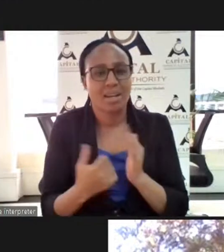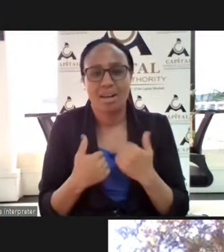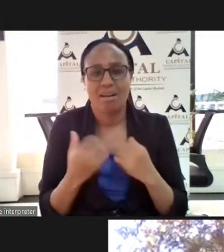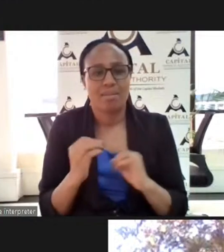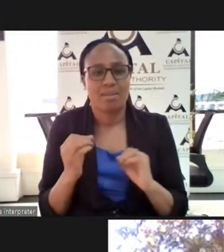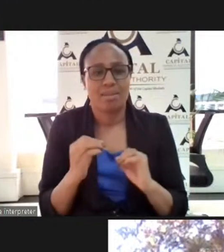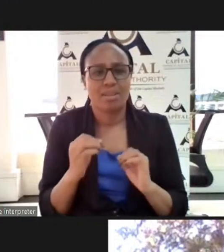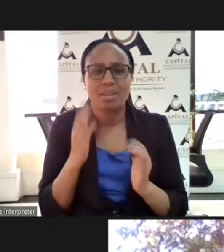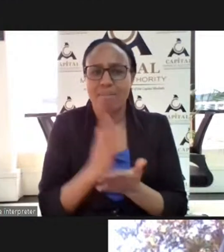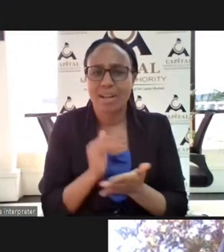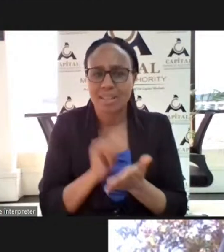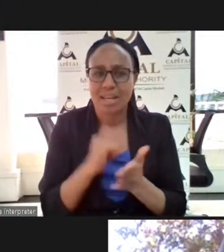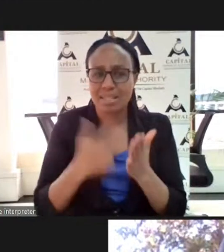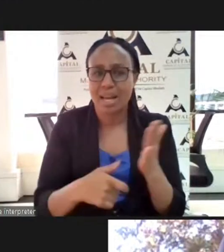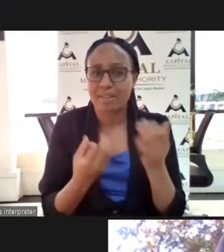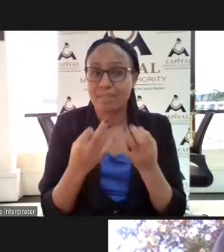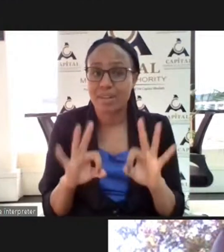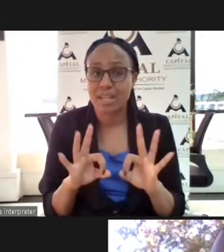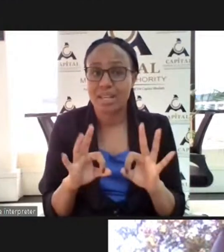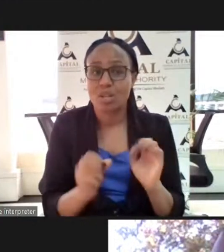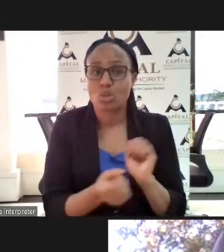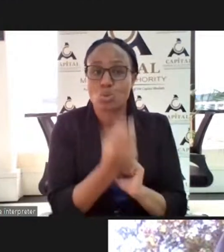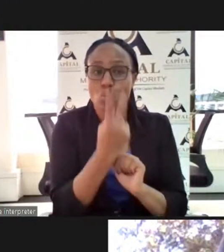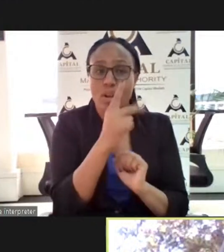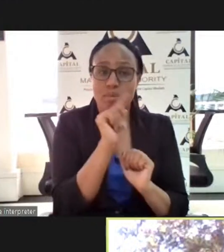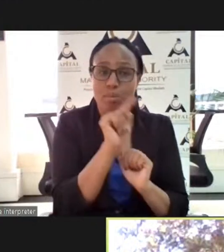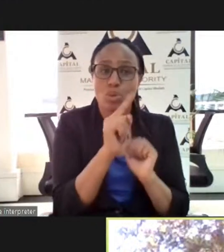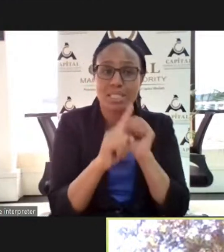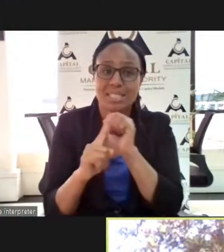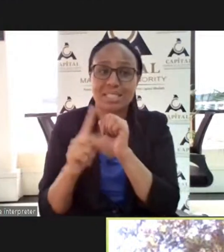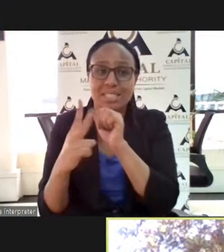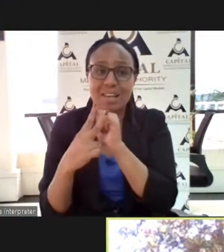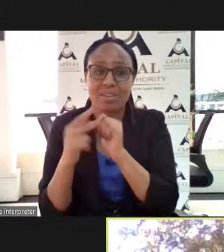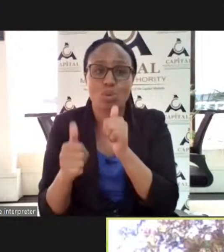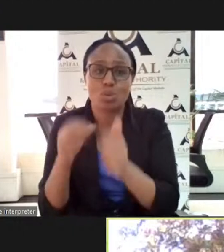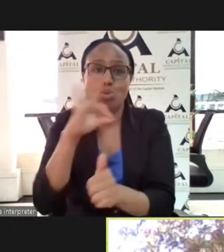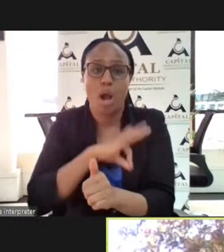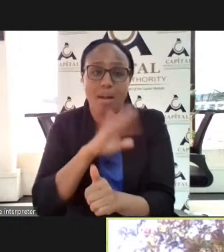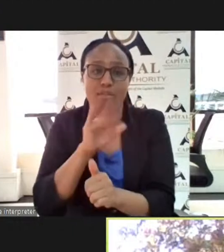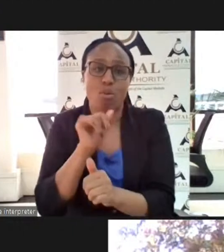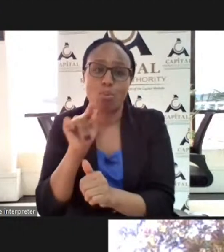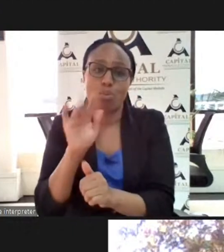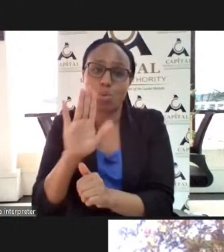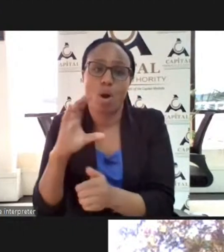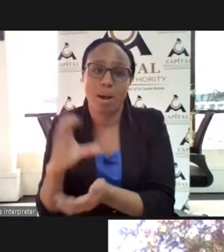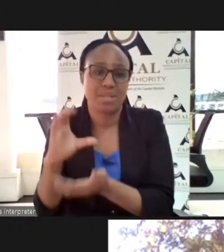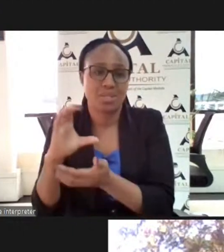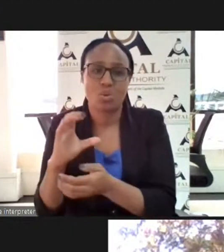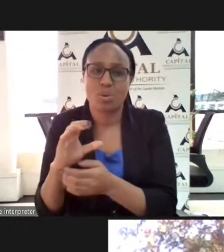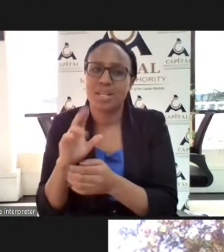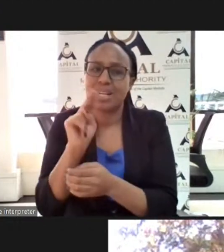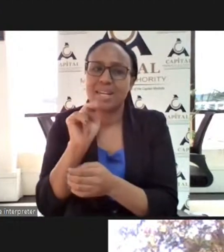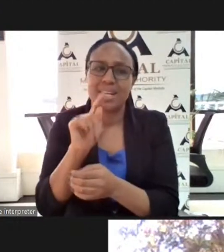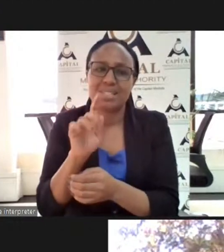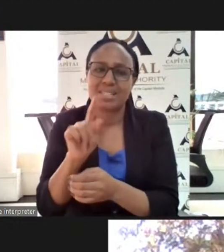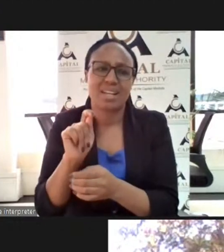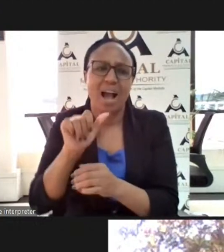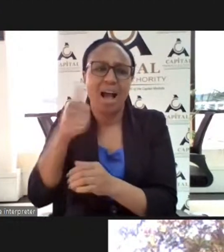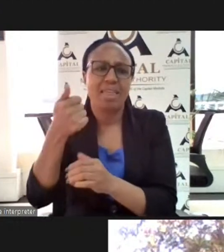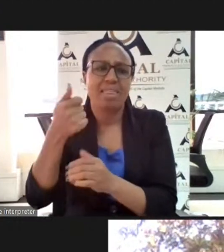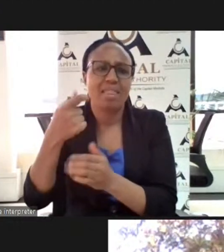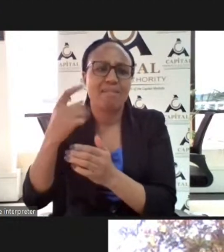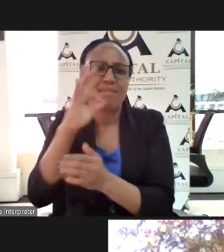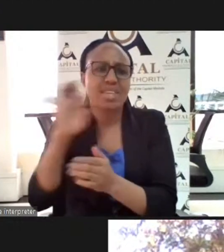it's tax-free means that the 12.667 that you would earn from it is net, like there's no other fee that is charged.